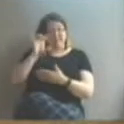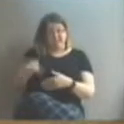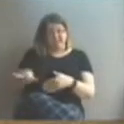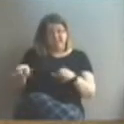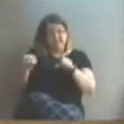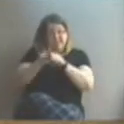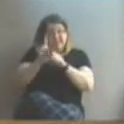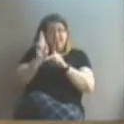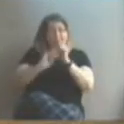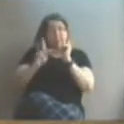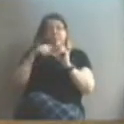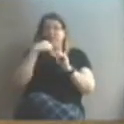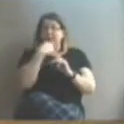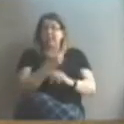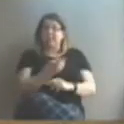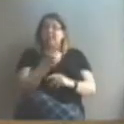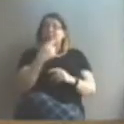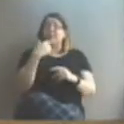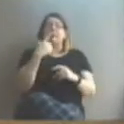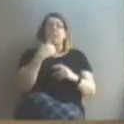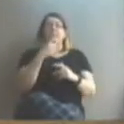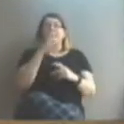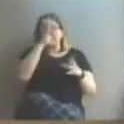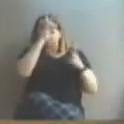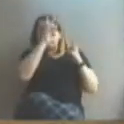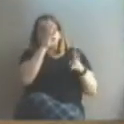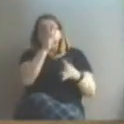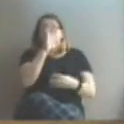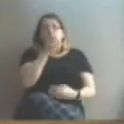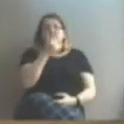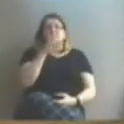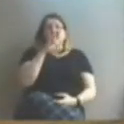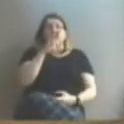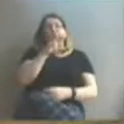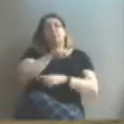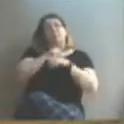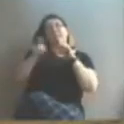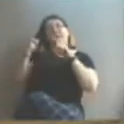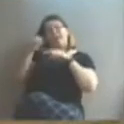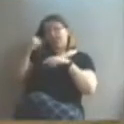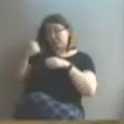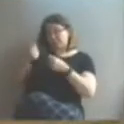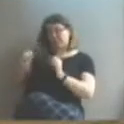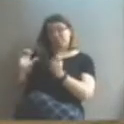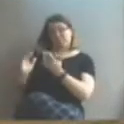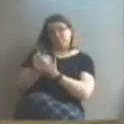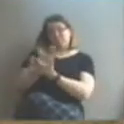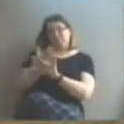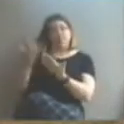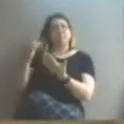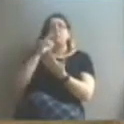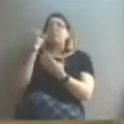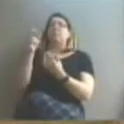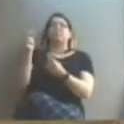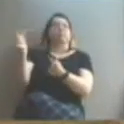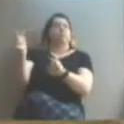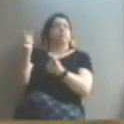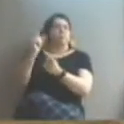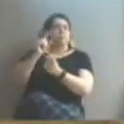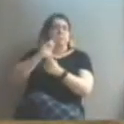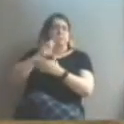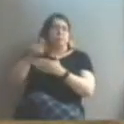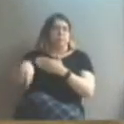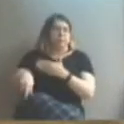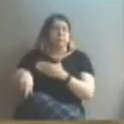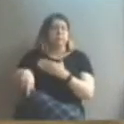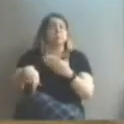the same people that tell us how innovative charters are, then bash us over the head with data when our own efforts to try new things don't produce immediate results? And what